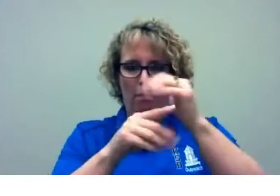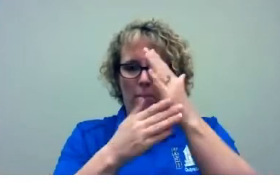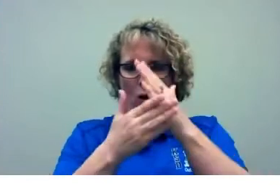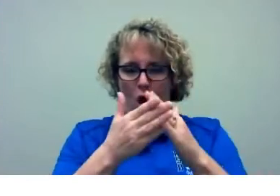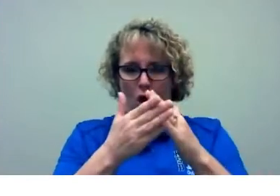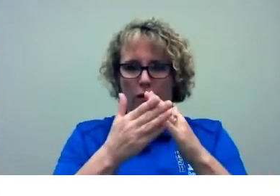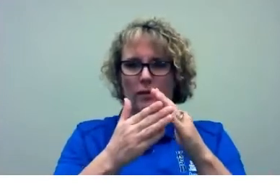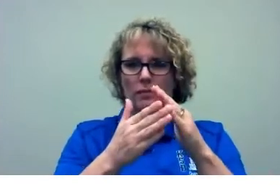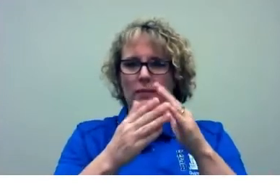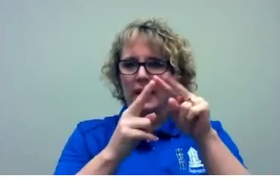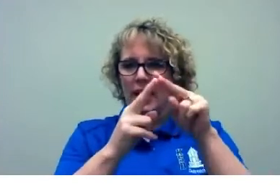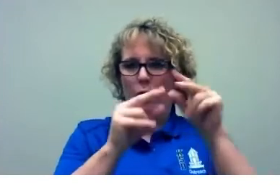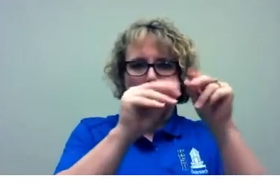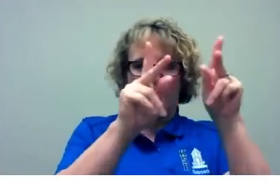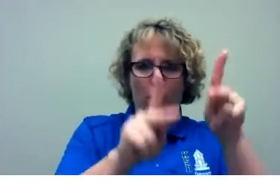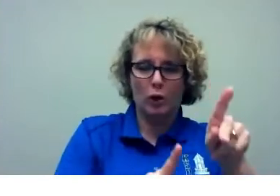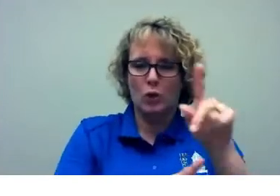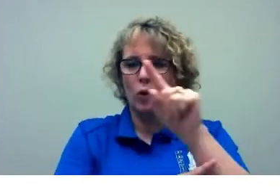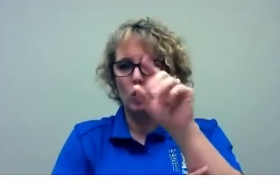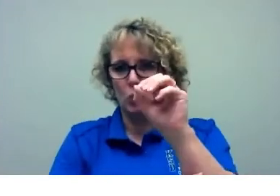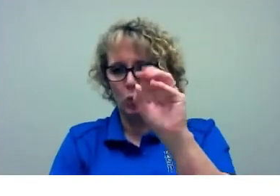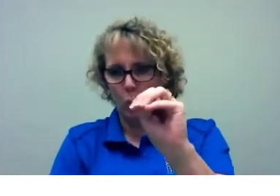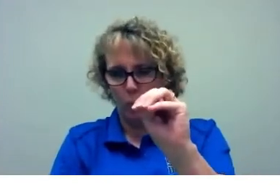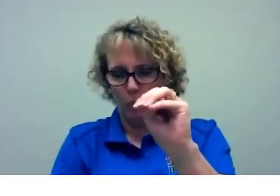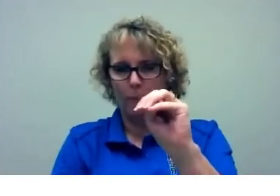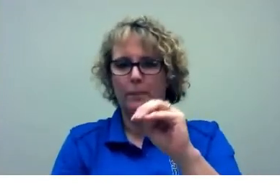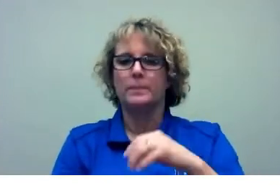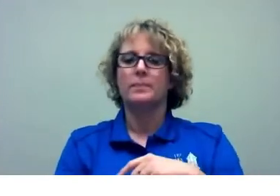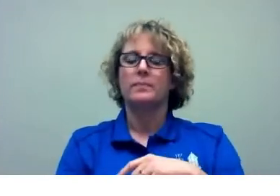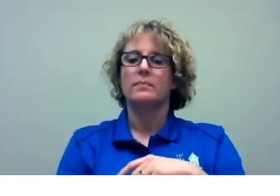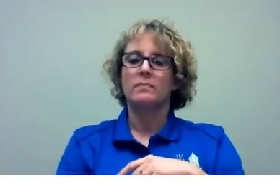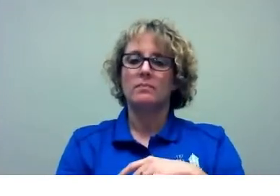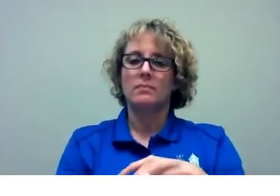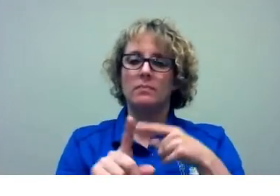Now in person, I'll elaborate on that in another training video.